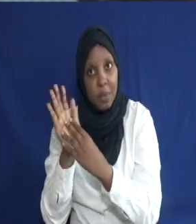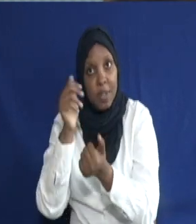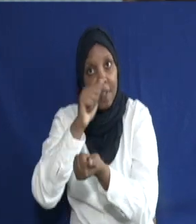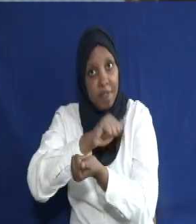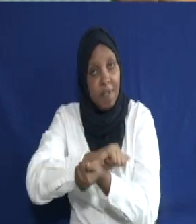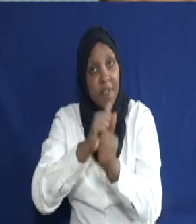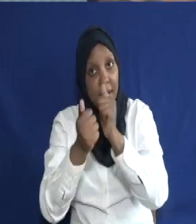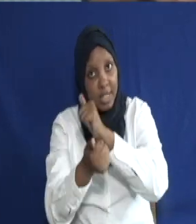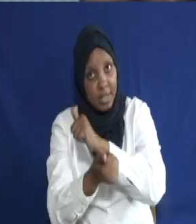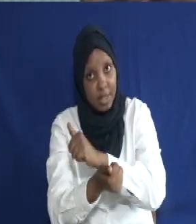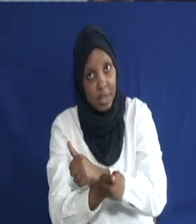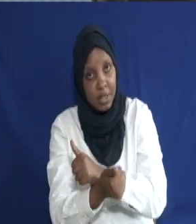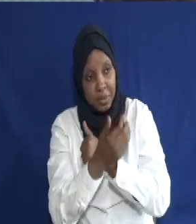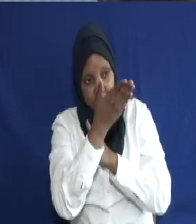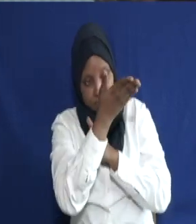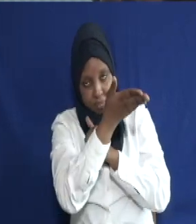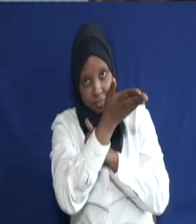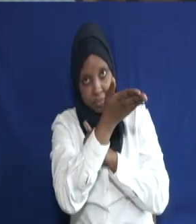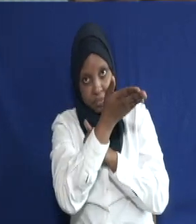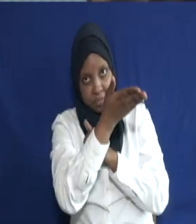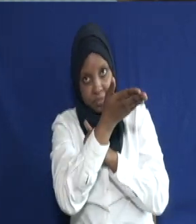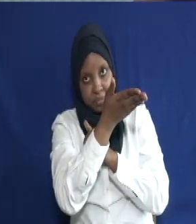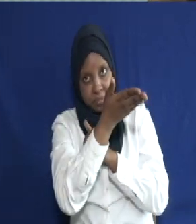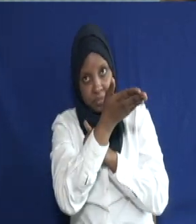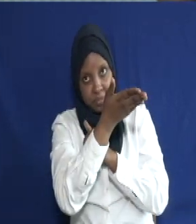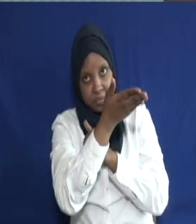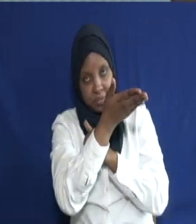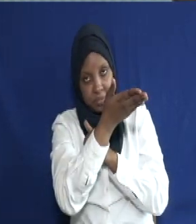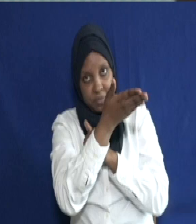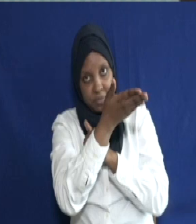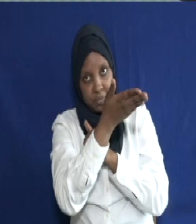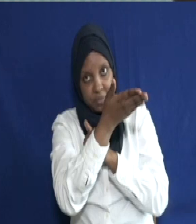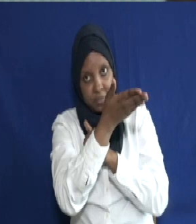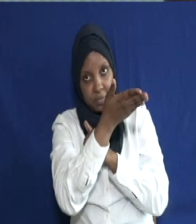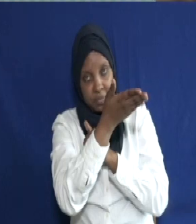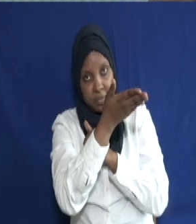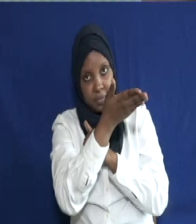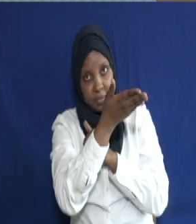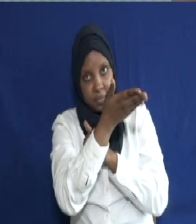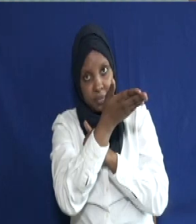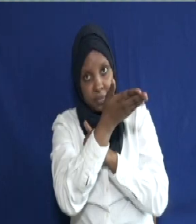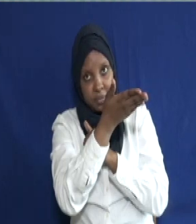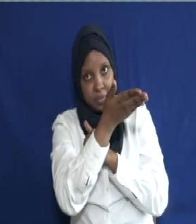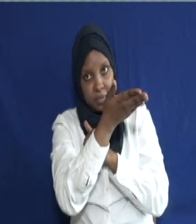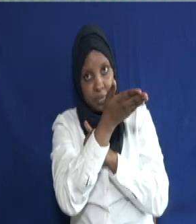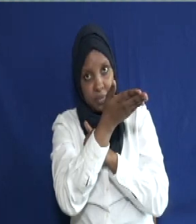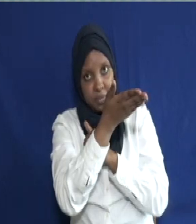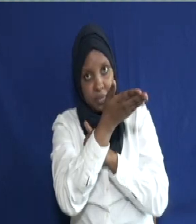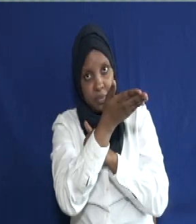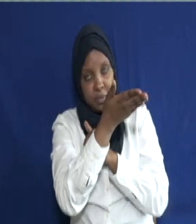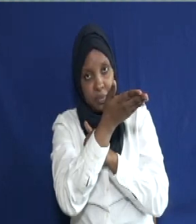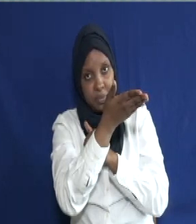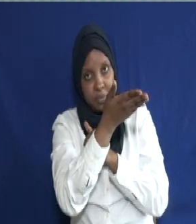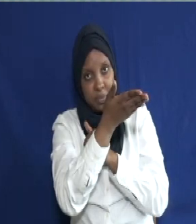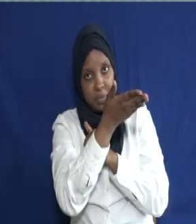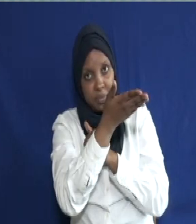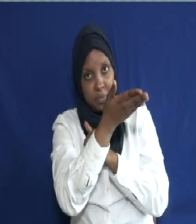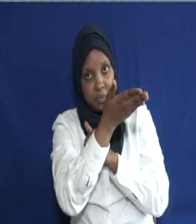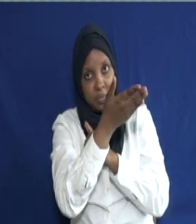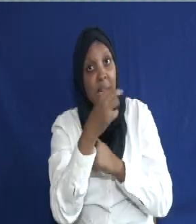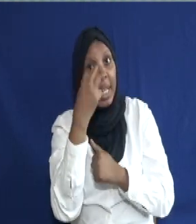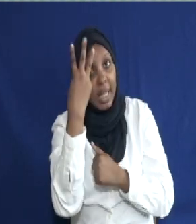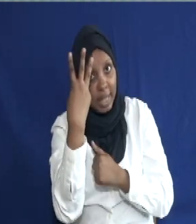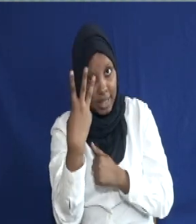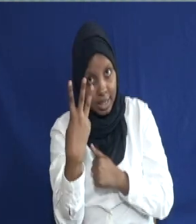want to write 9 into exponential form. So if we write 9 into exponential form, it means we will split it 3